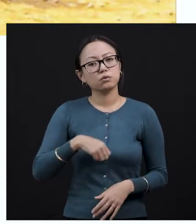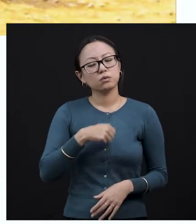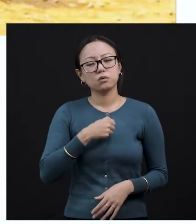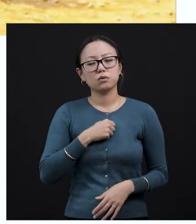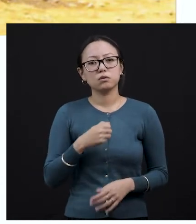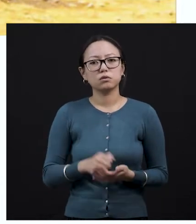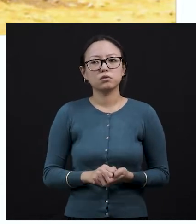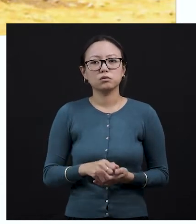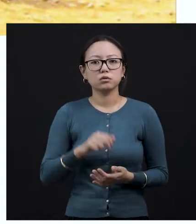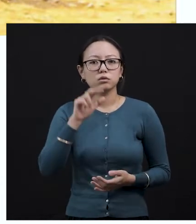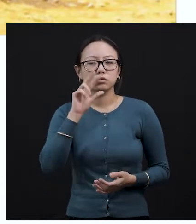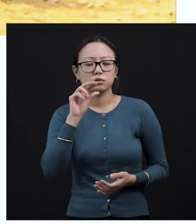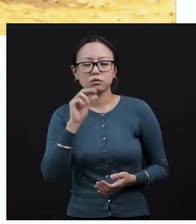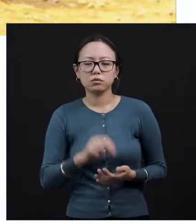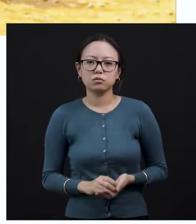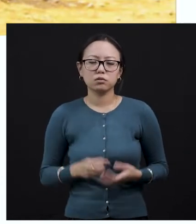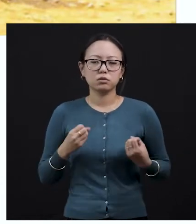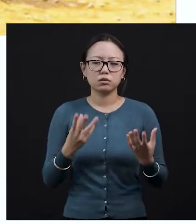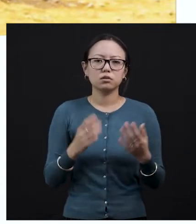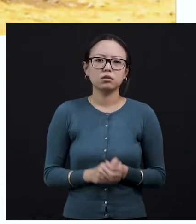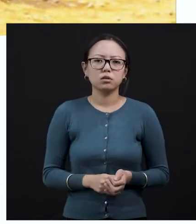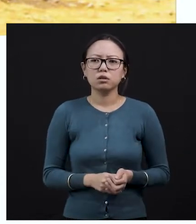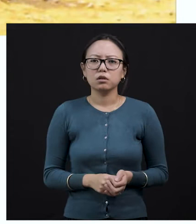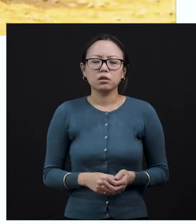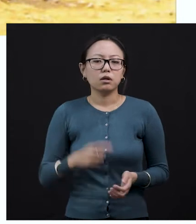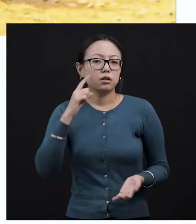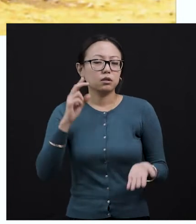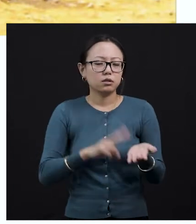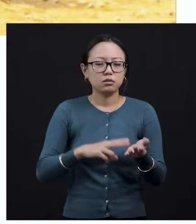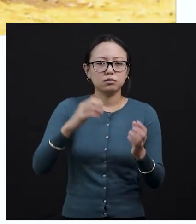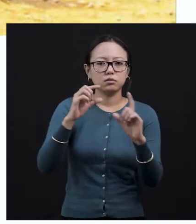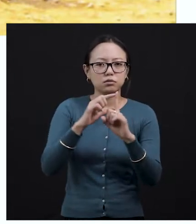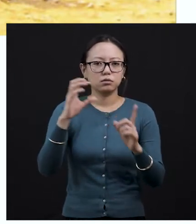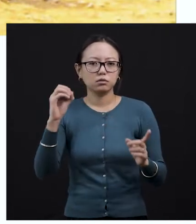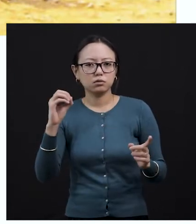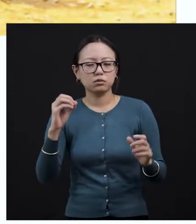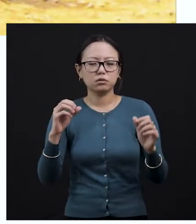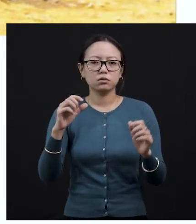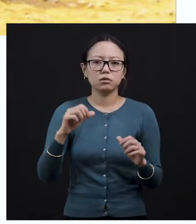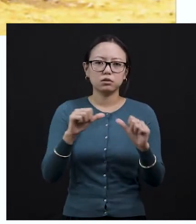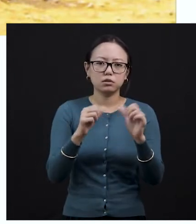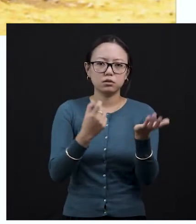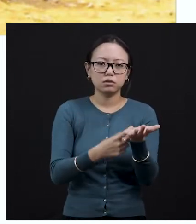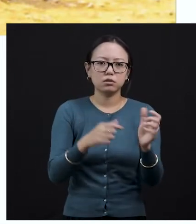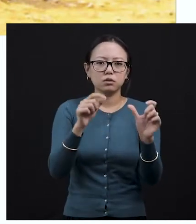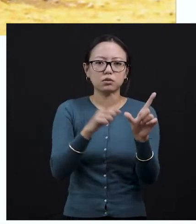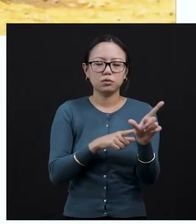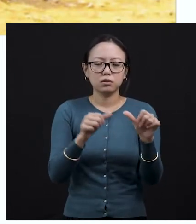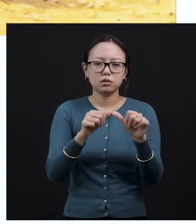the Indo-Aryan languages. Also in the Vedic scripts, that is Rig